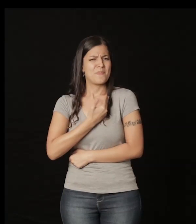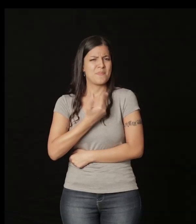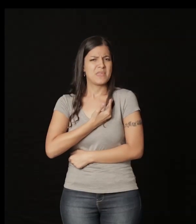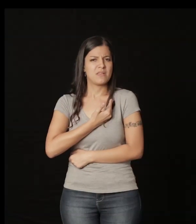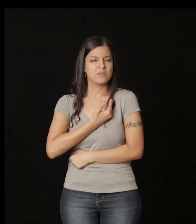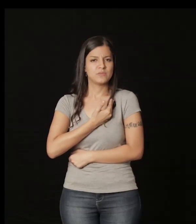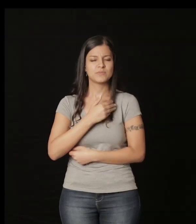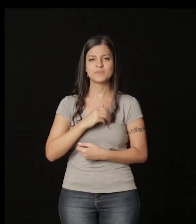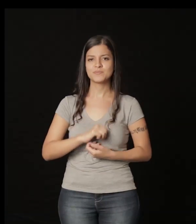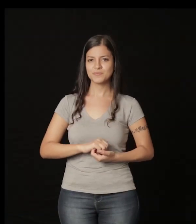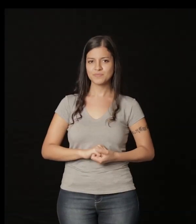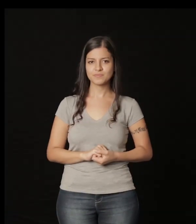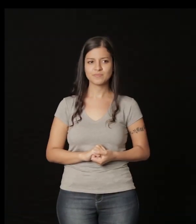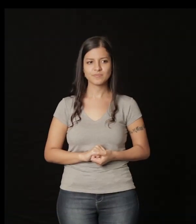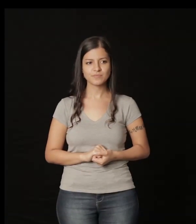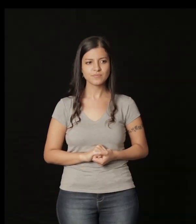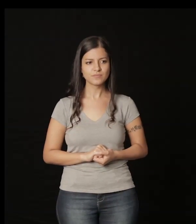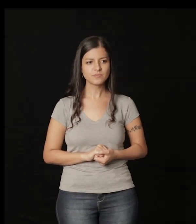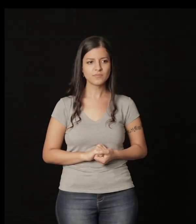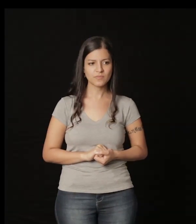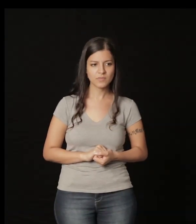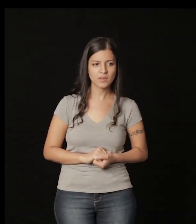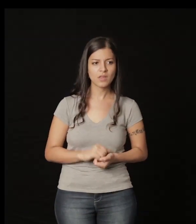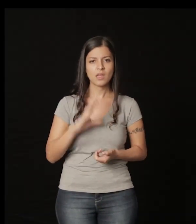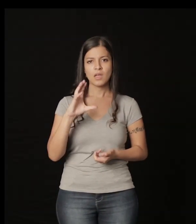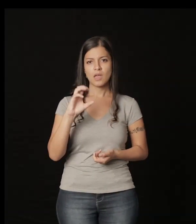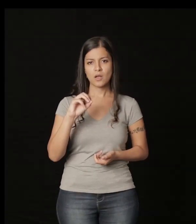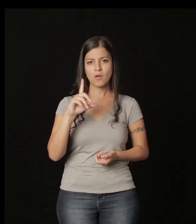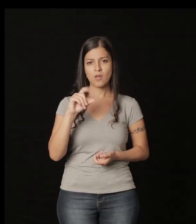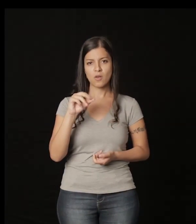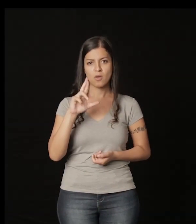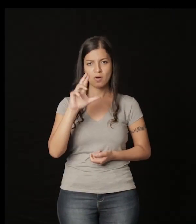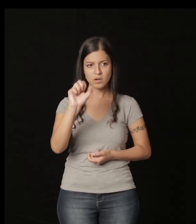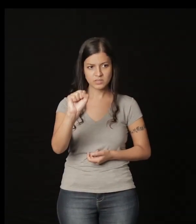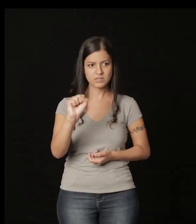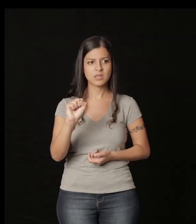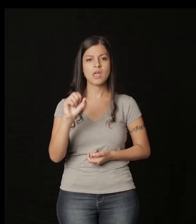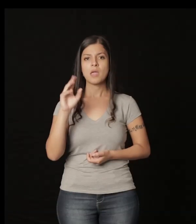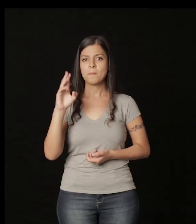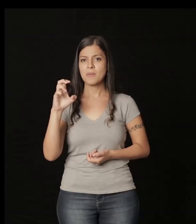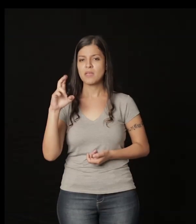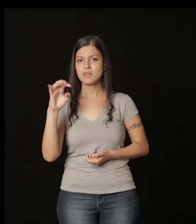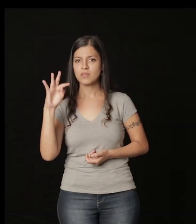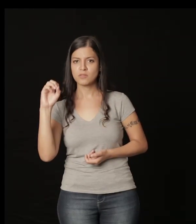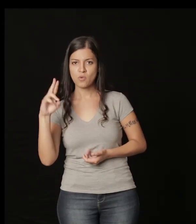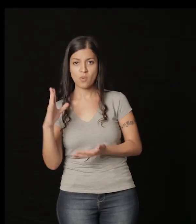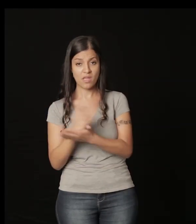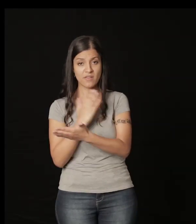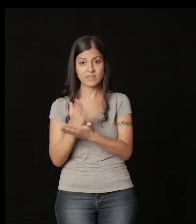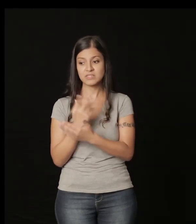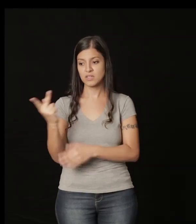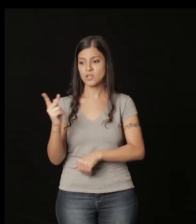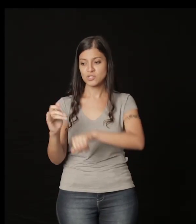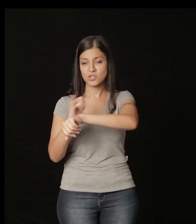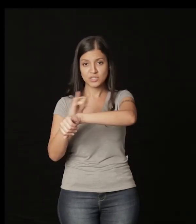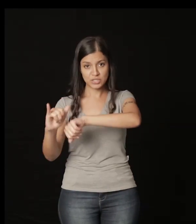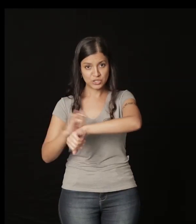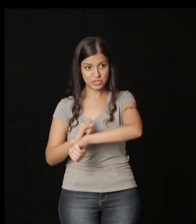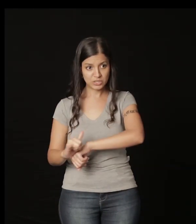and we started working together editing Colors magazine, which is the Benetton magazine.